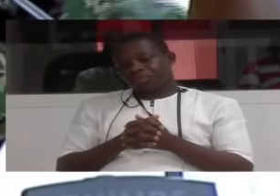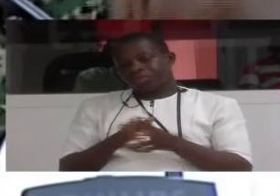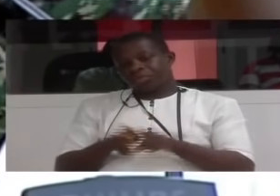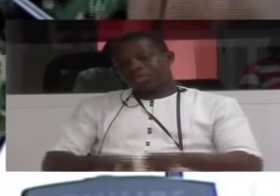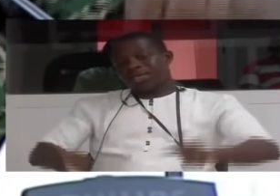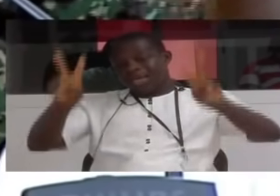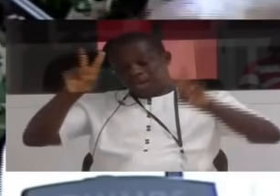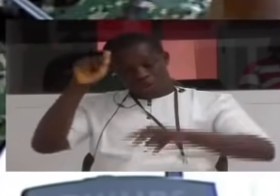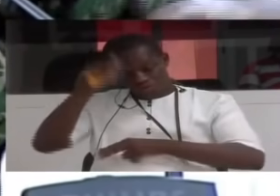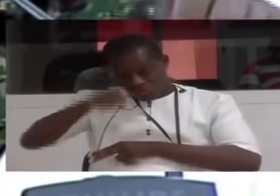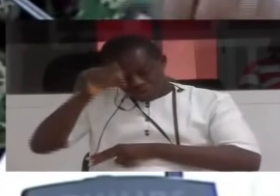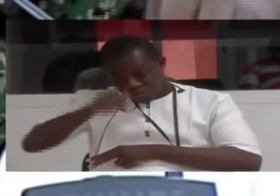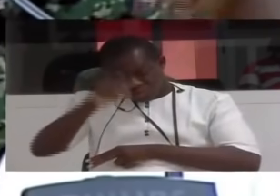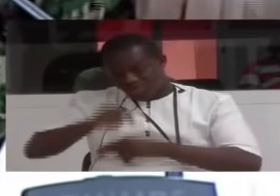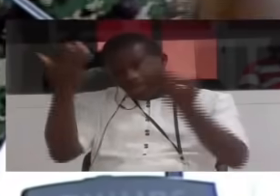this